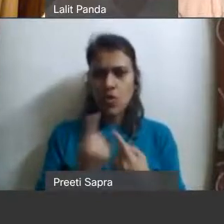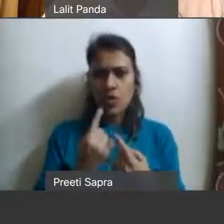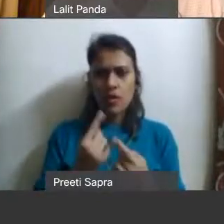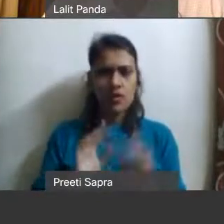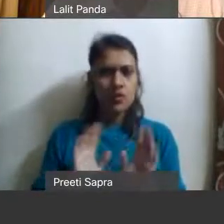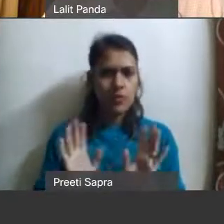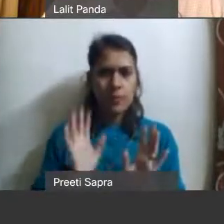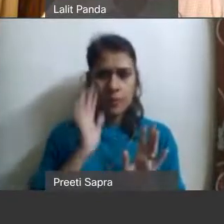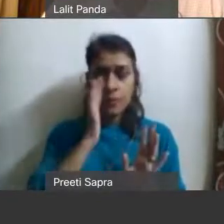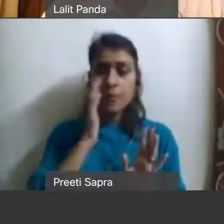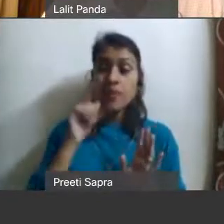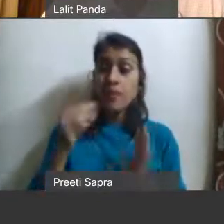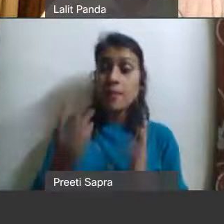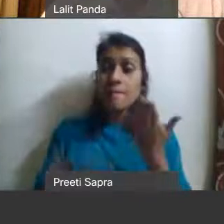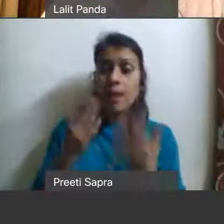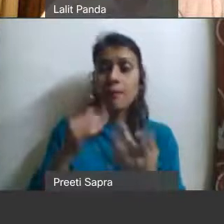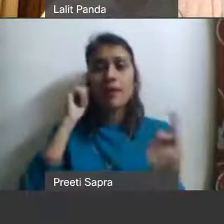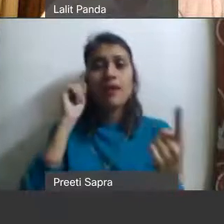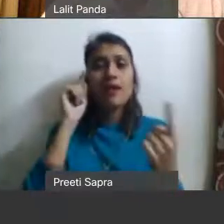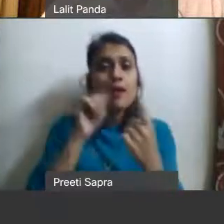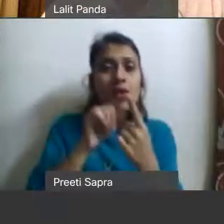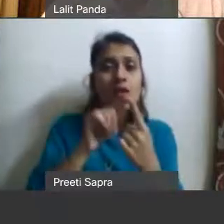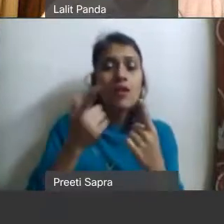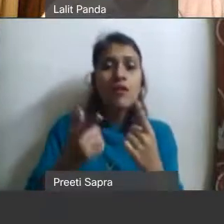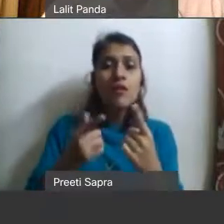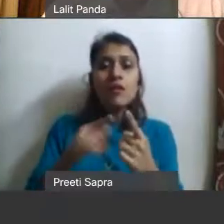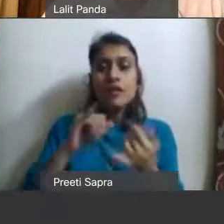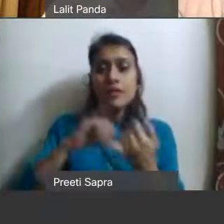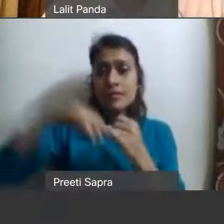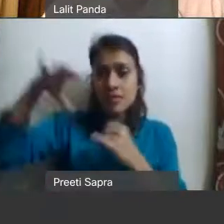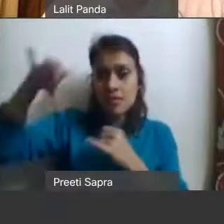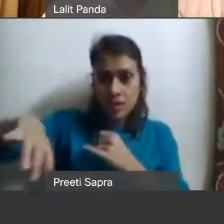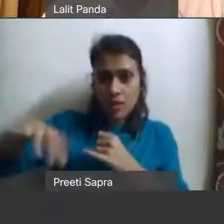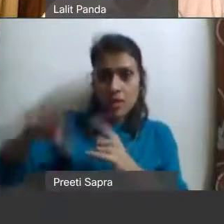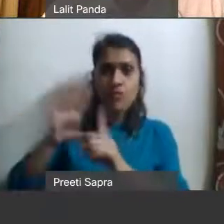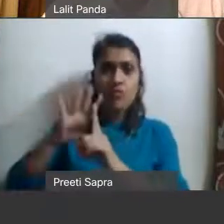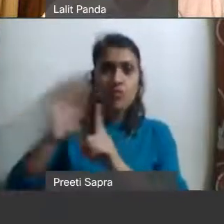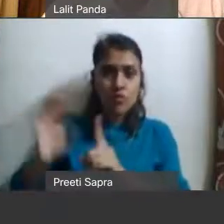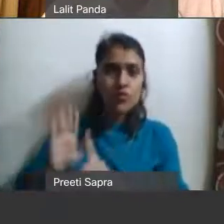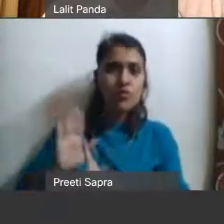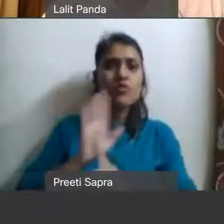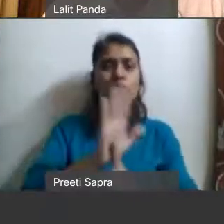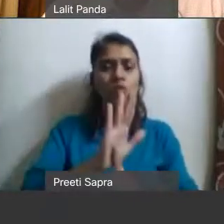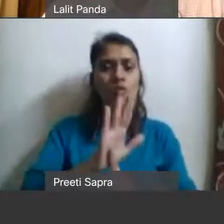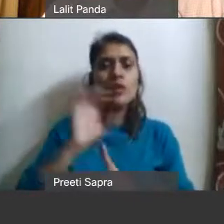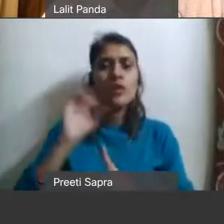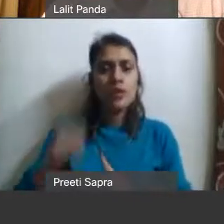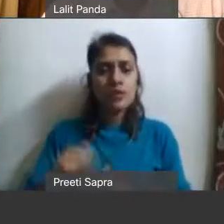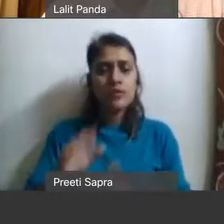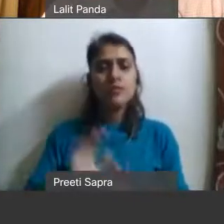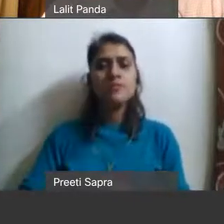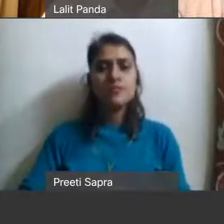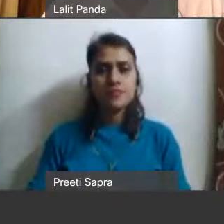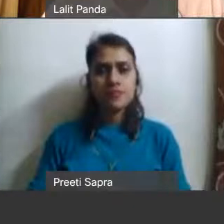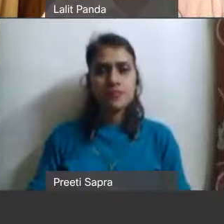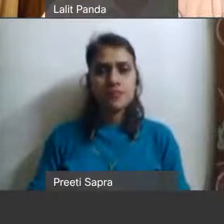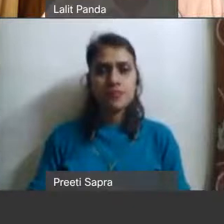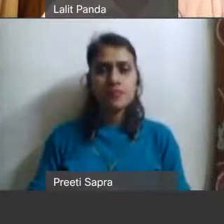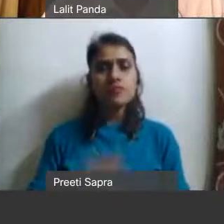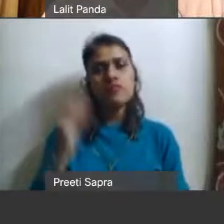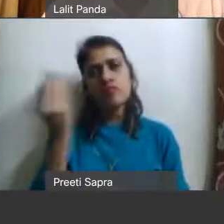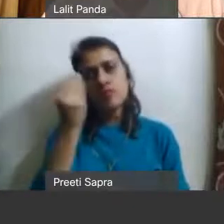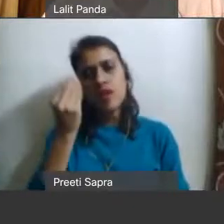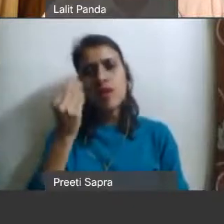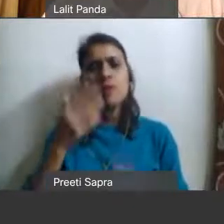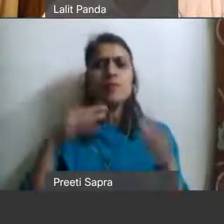whether the objective that the state is bringing forward is reasonable or not. The courts have often accepted in